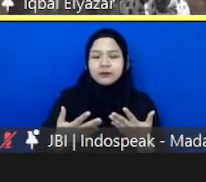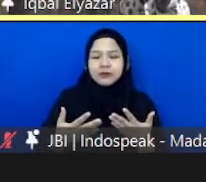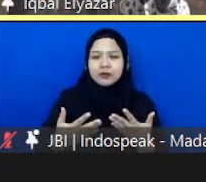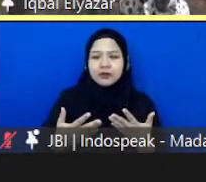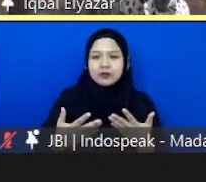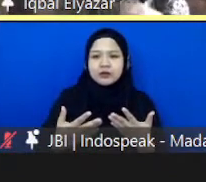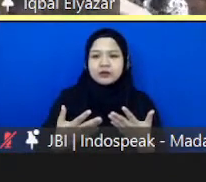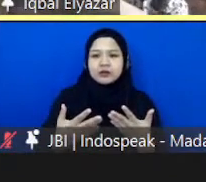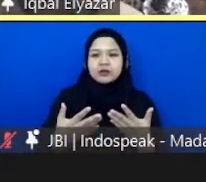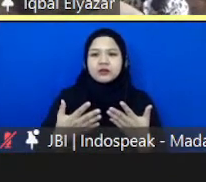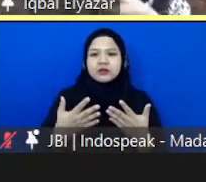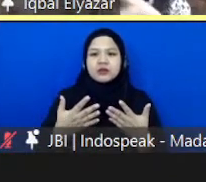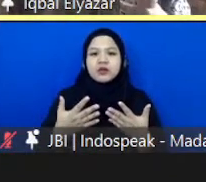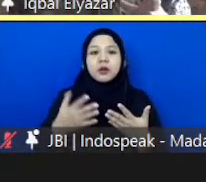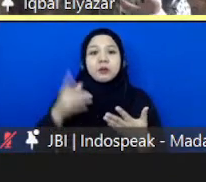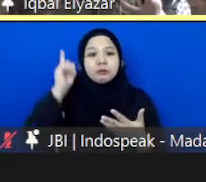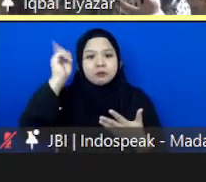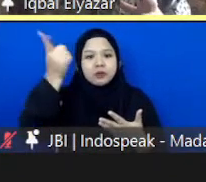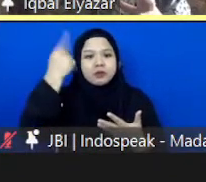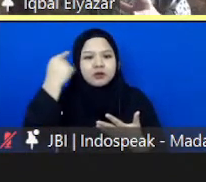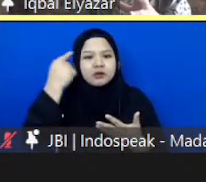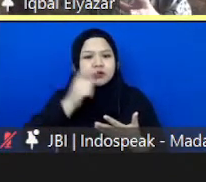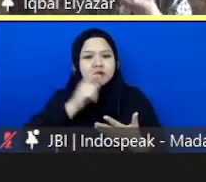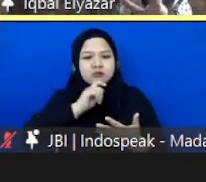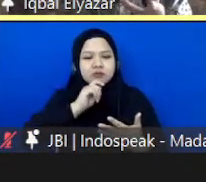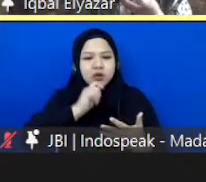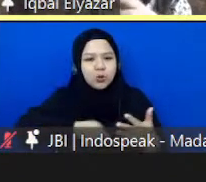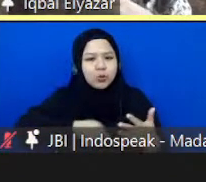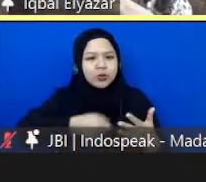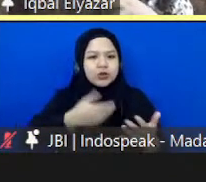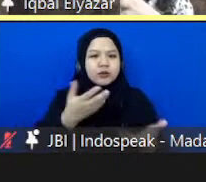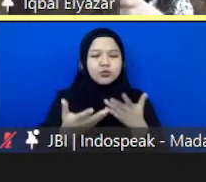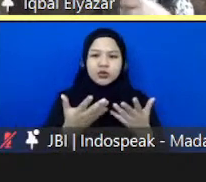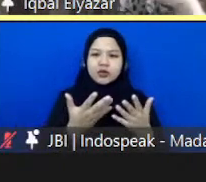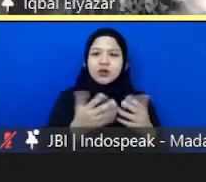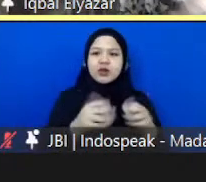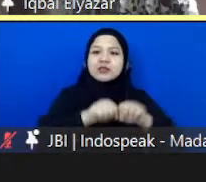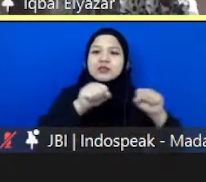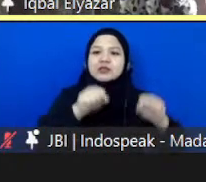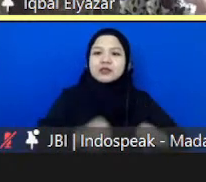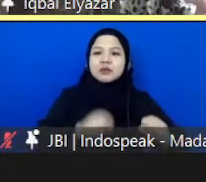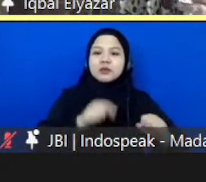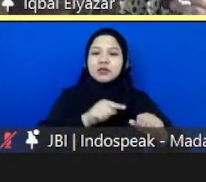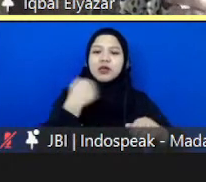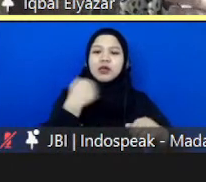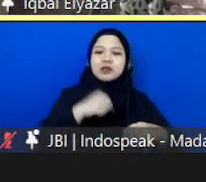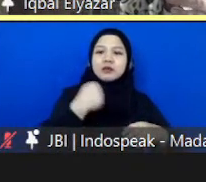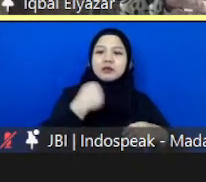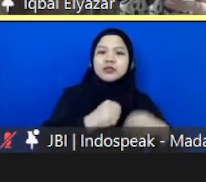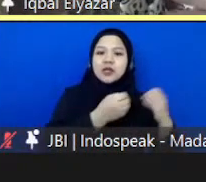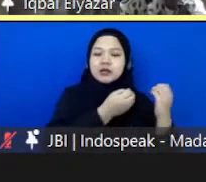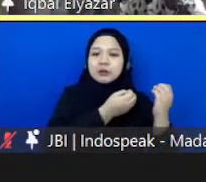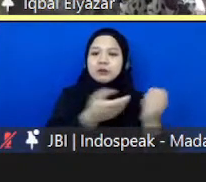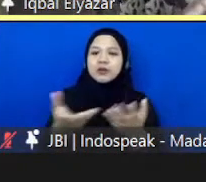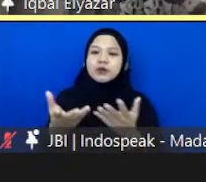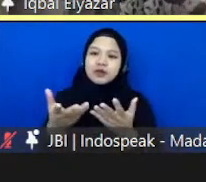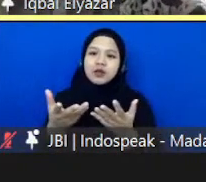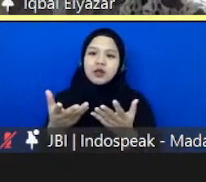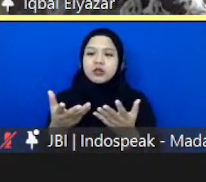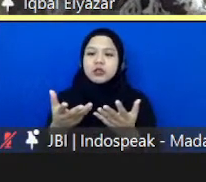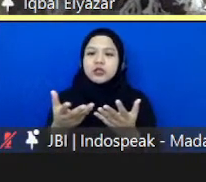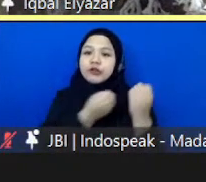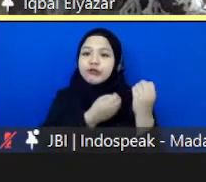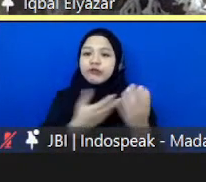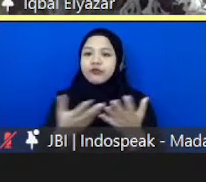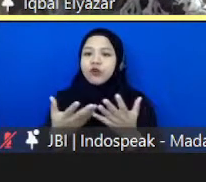even though the government admit that they collected the probable death in the system, but they are not released, but the government didn't release the information